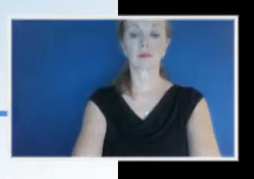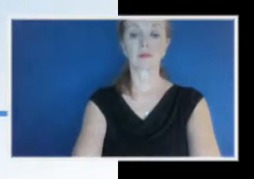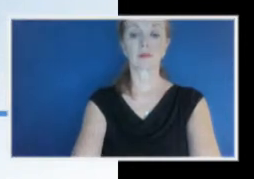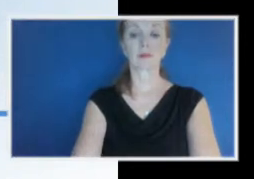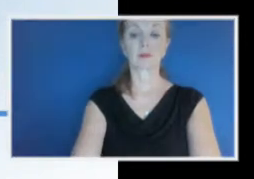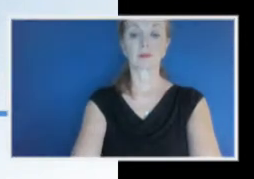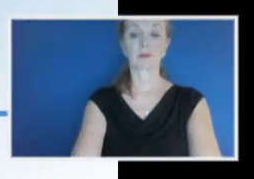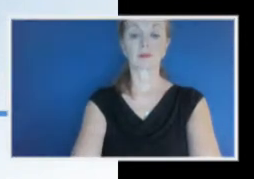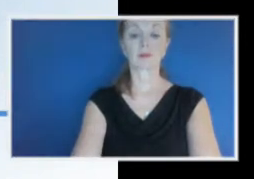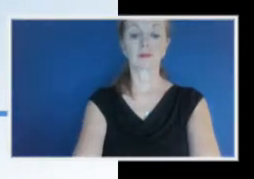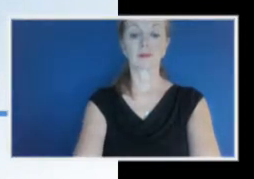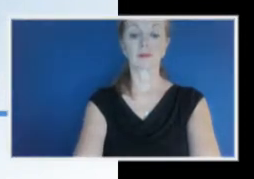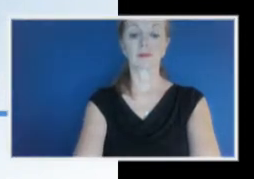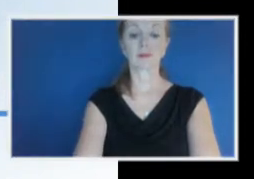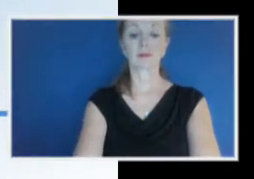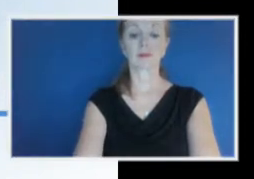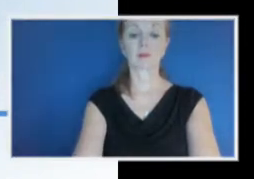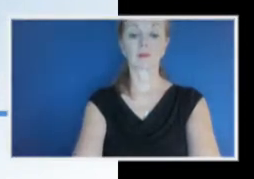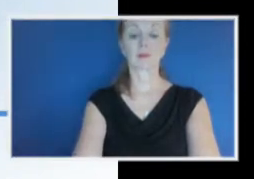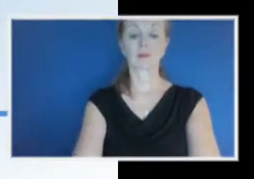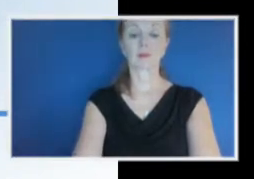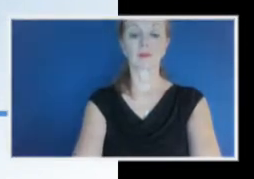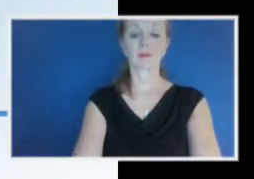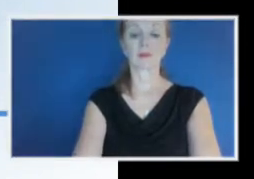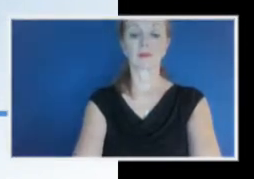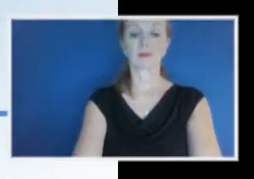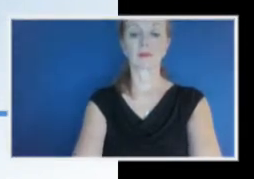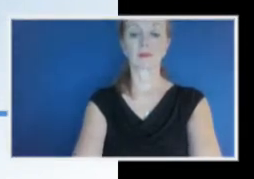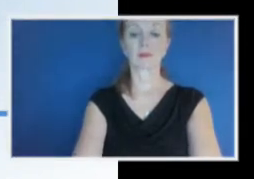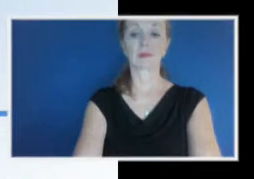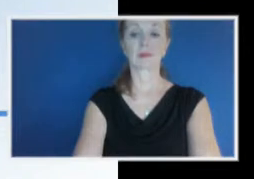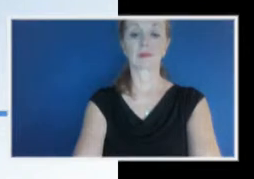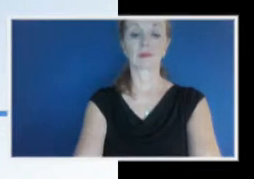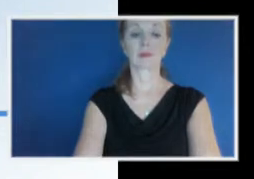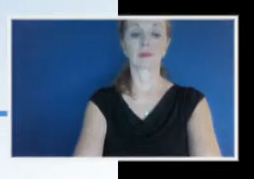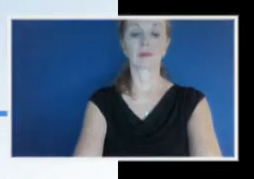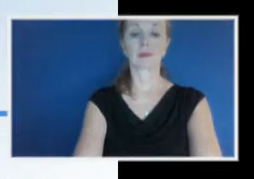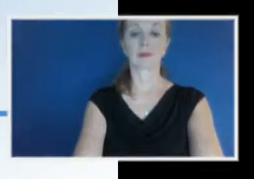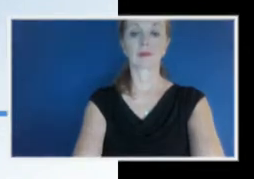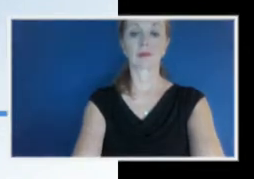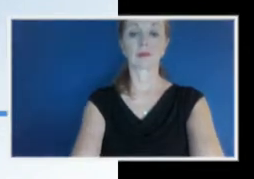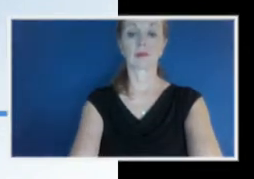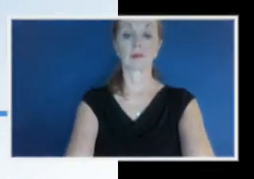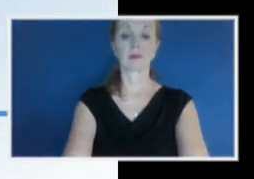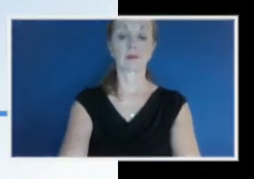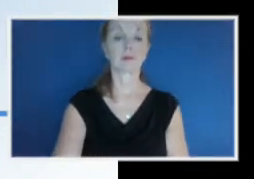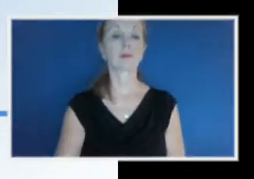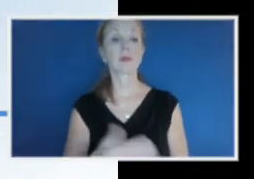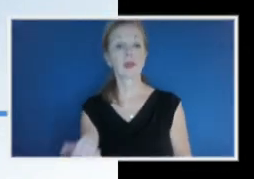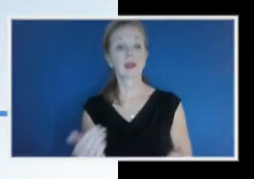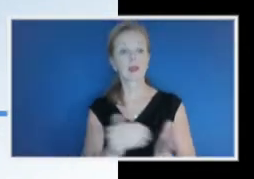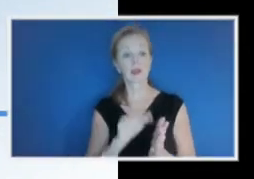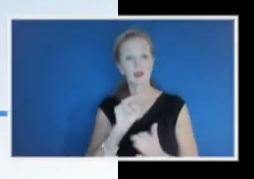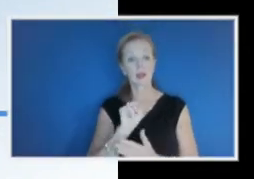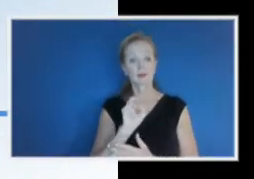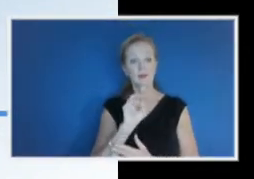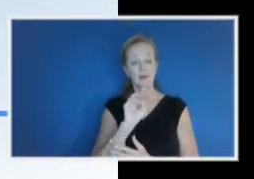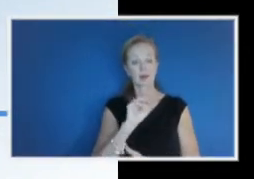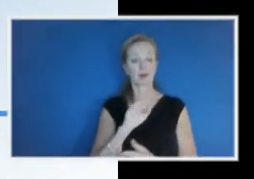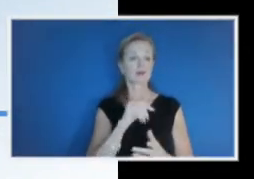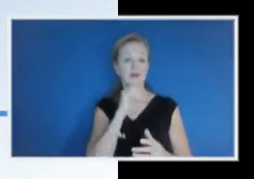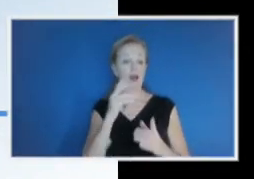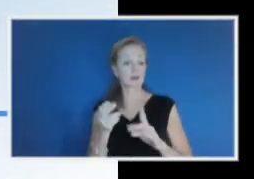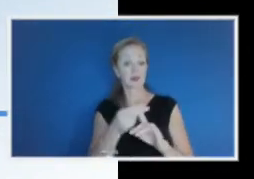to information, capital, bonding, same sorts of problems. Again, MWBEs were often not solicited for contracts